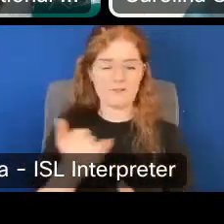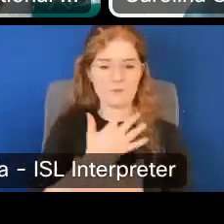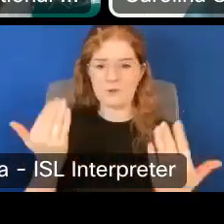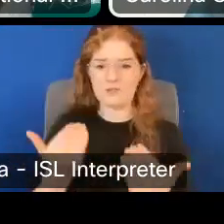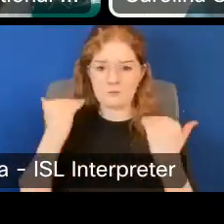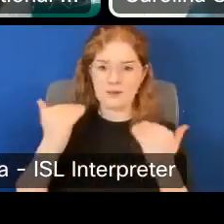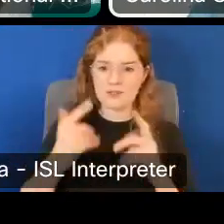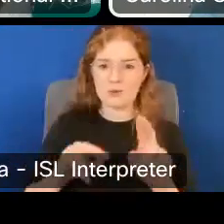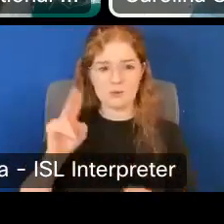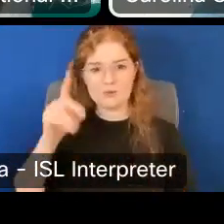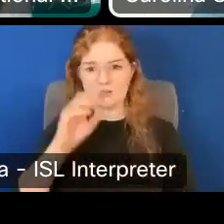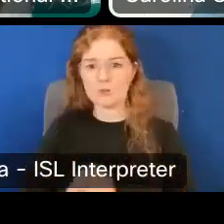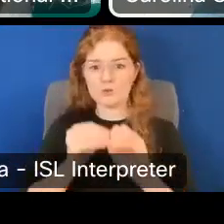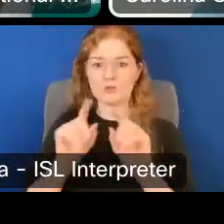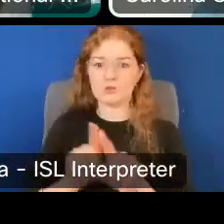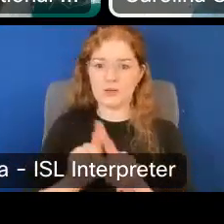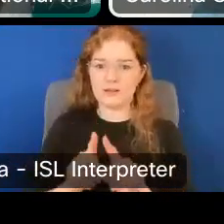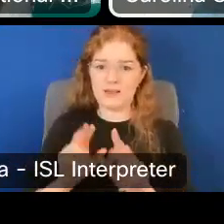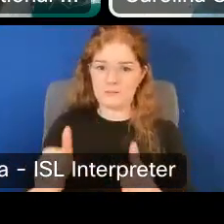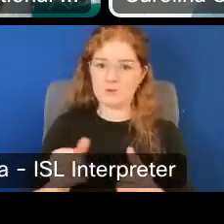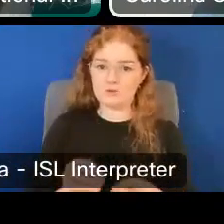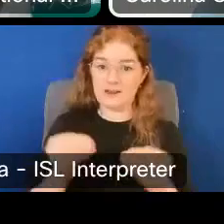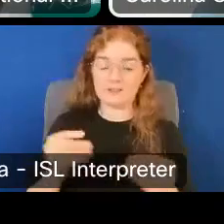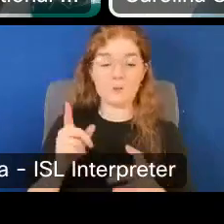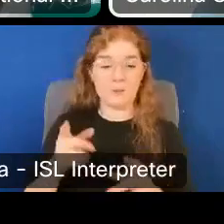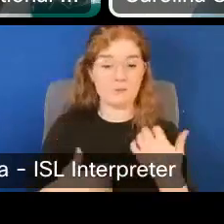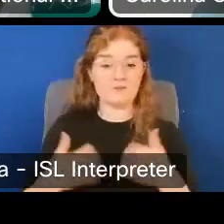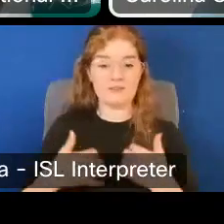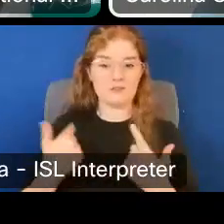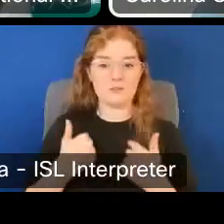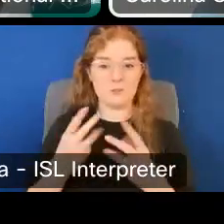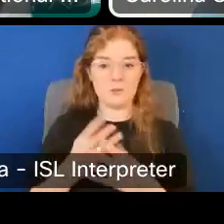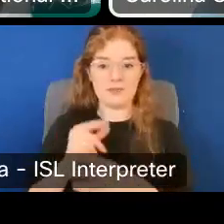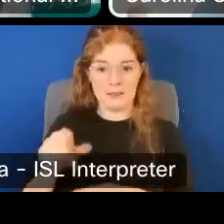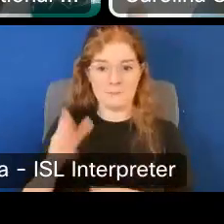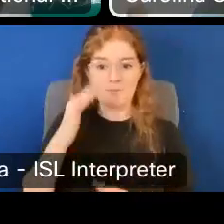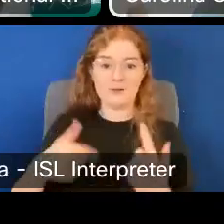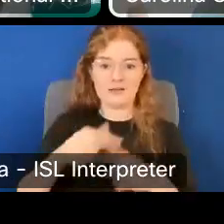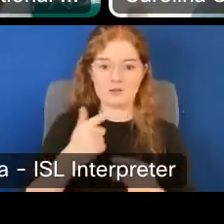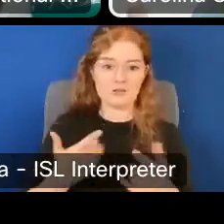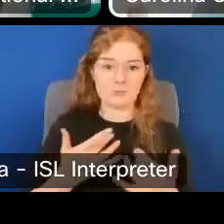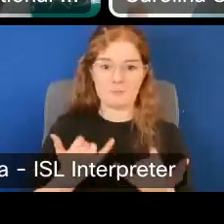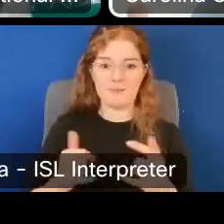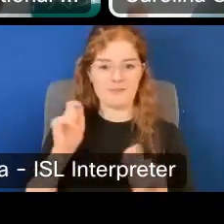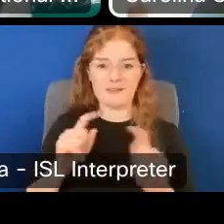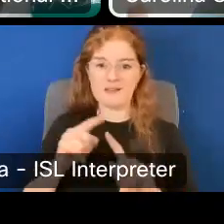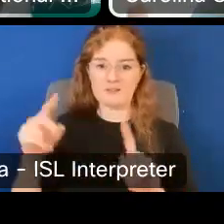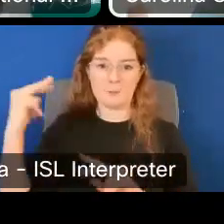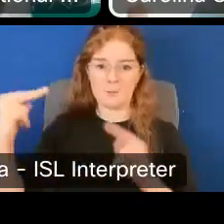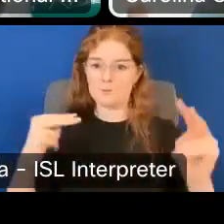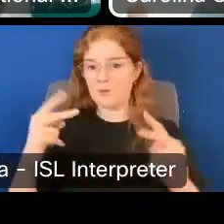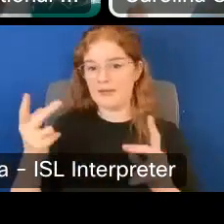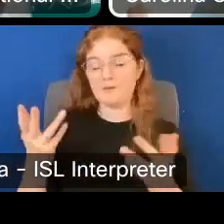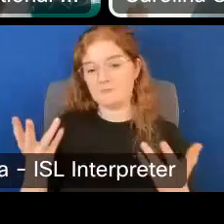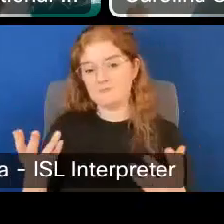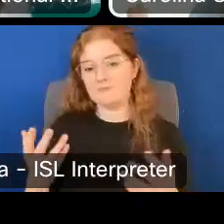with solutions in any case. But so that was really interesting and allowed us to kind of maybe think a bit off the wall a little bit